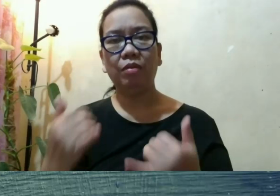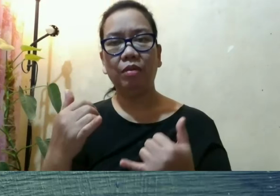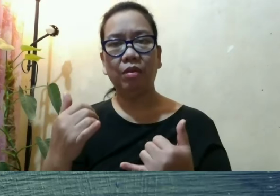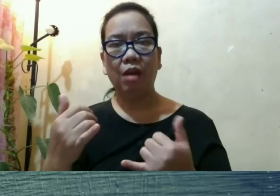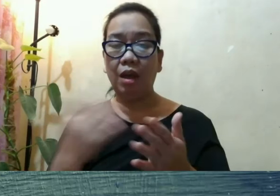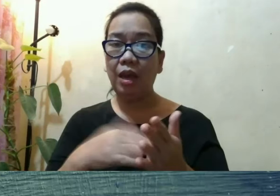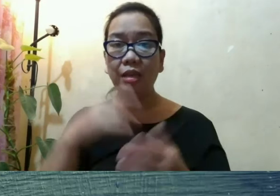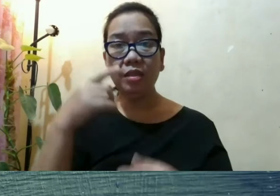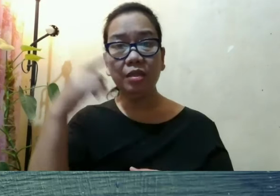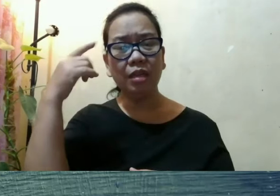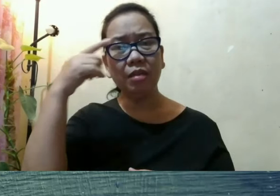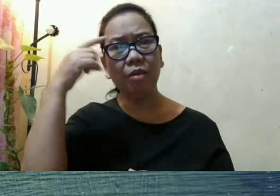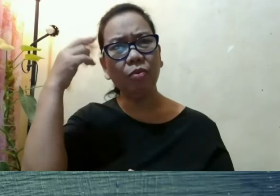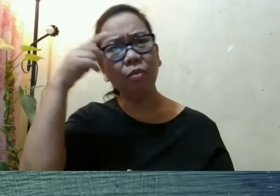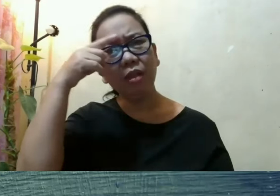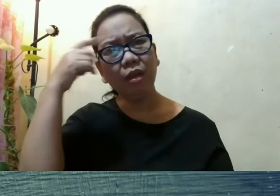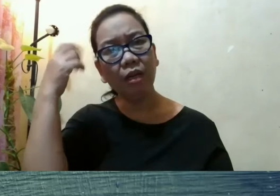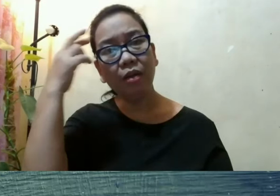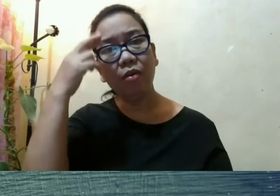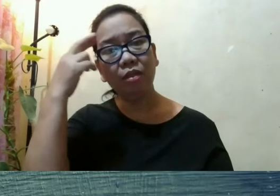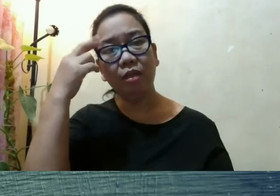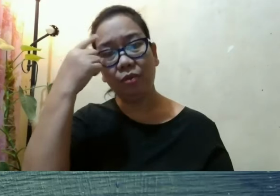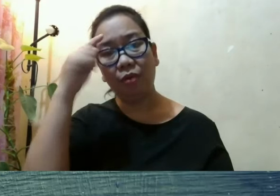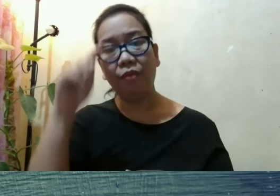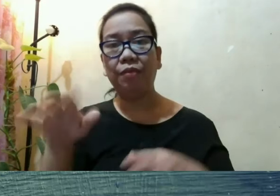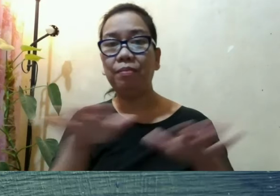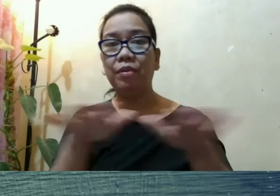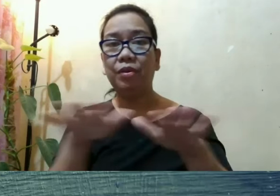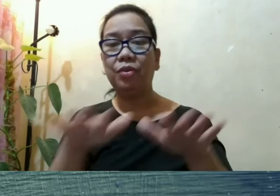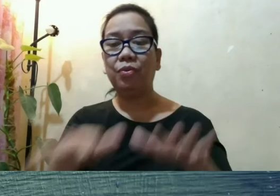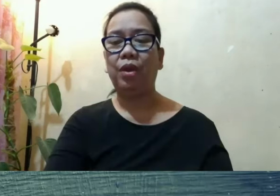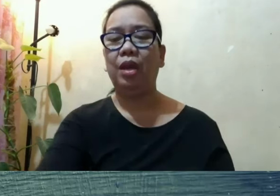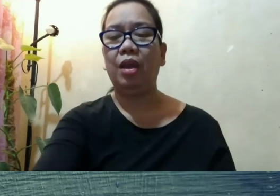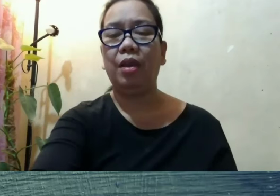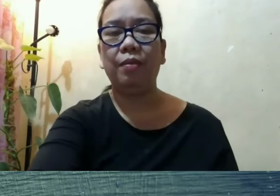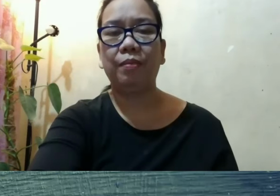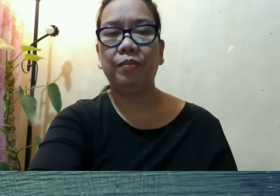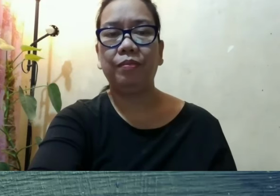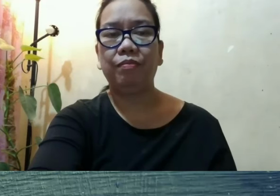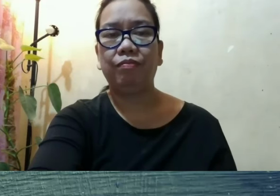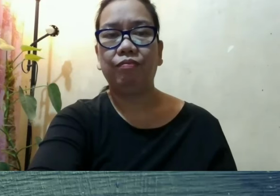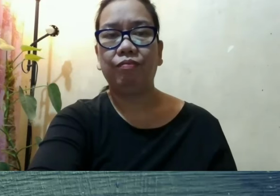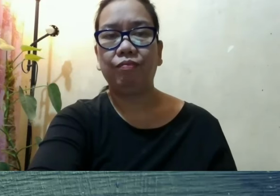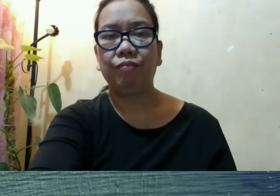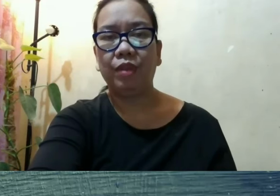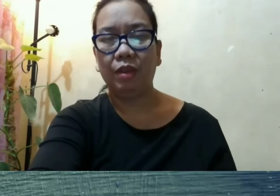Now, again, let's discuss about what are the causes of earthquake.